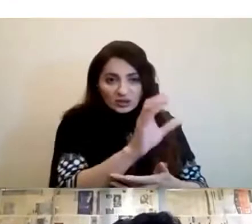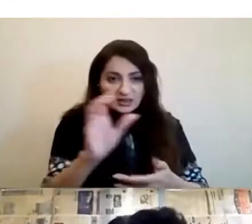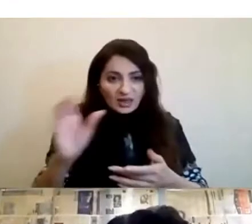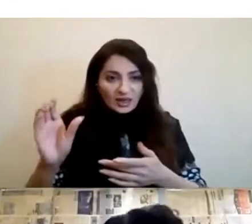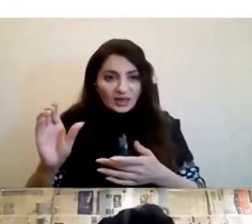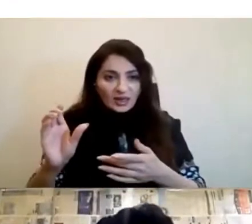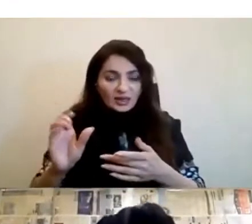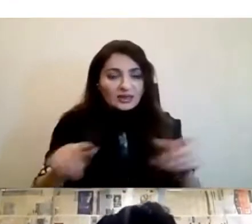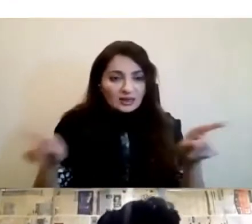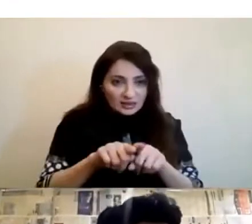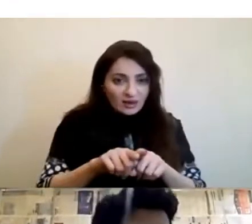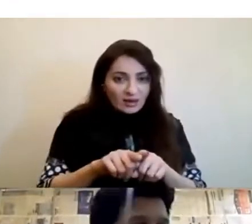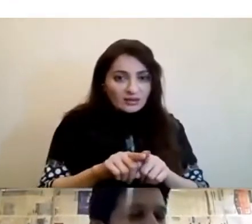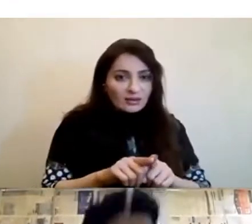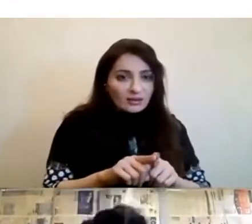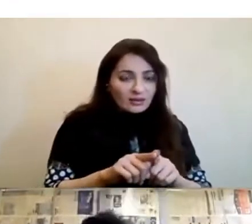But,